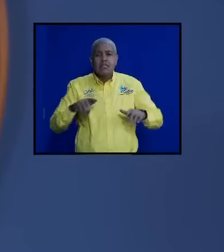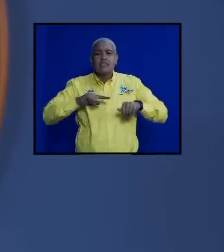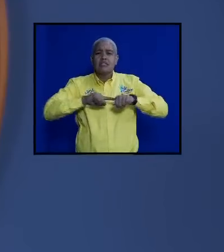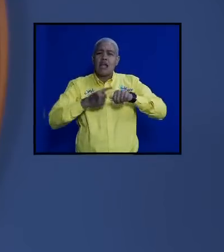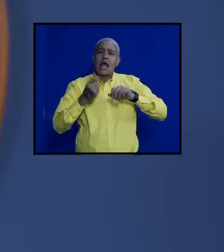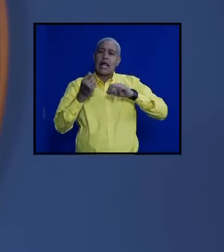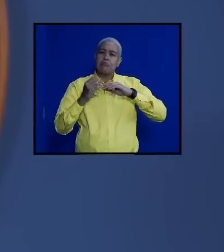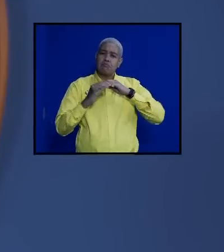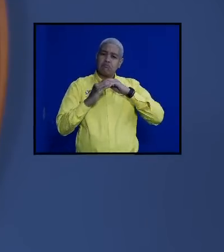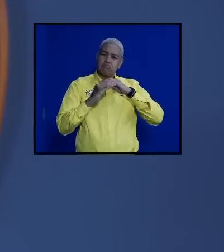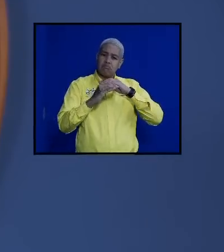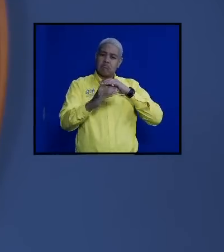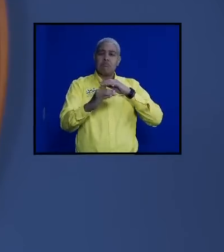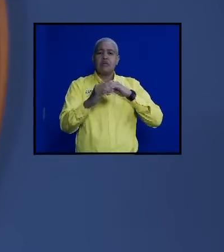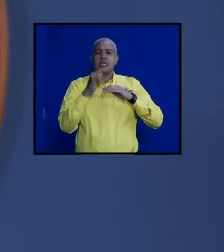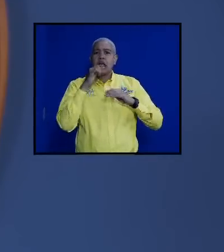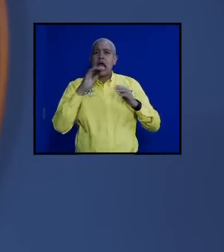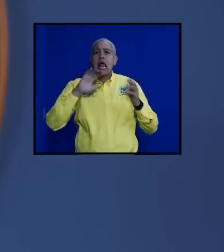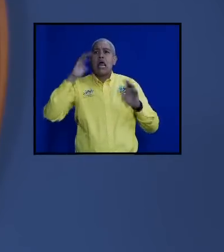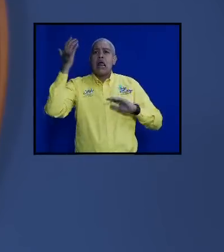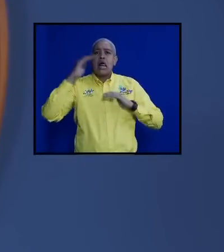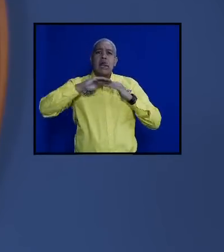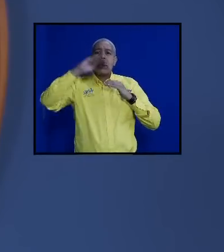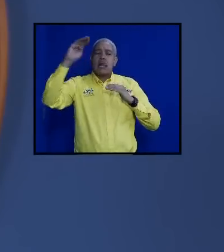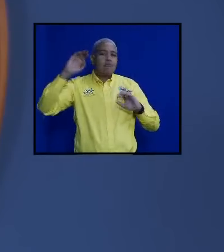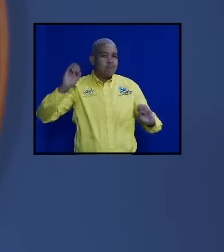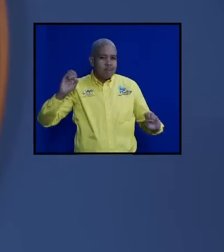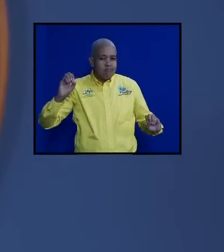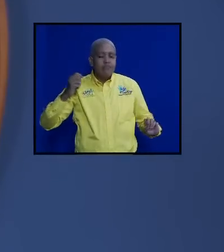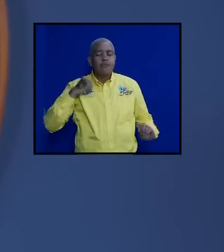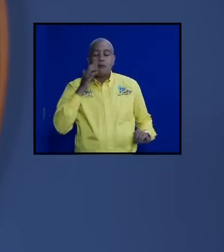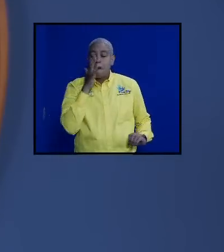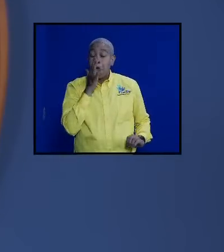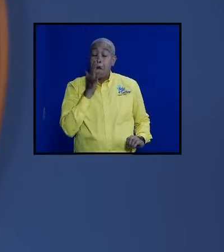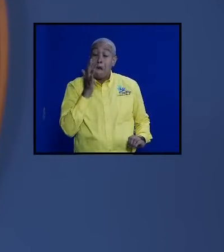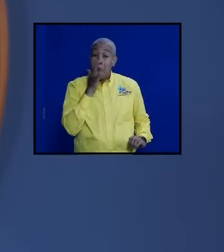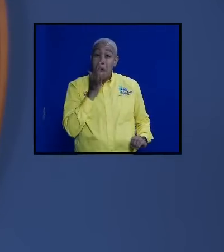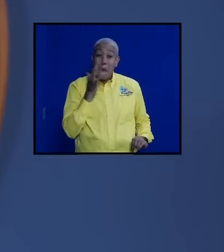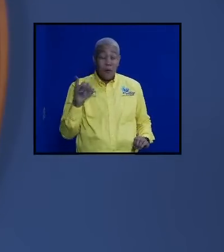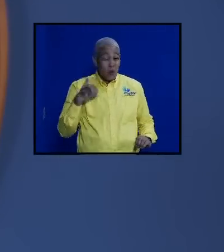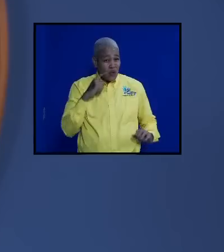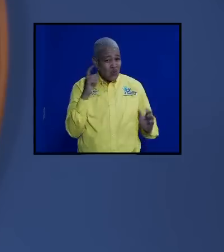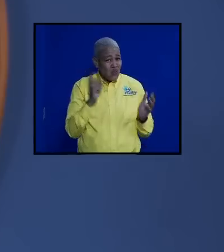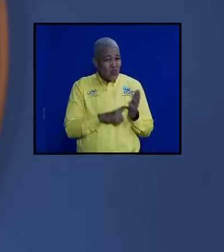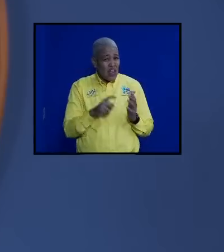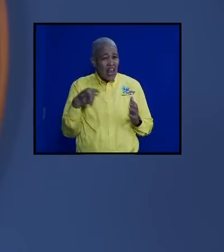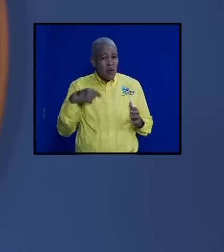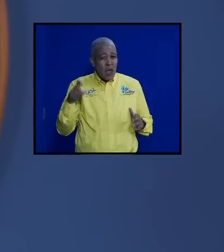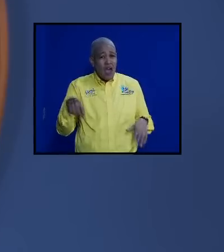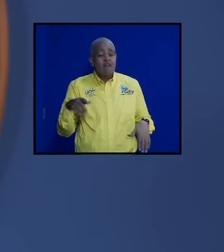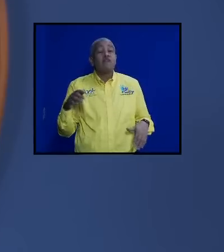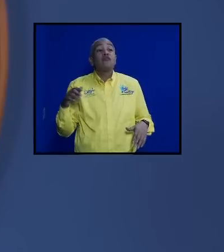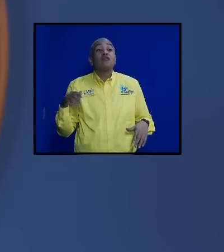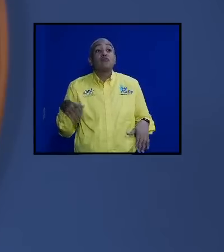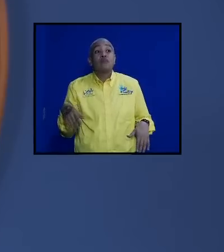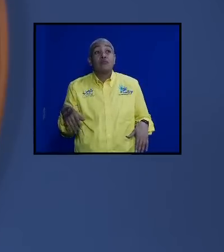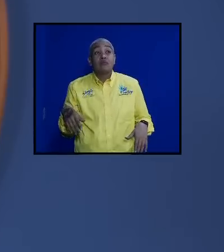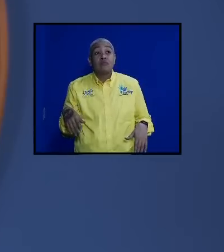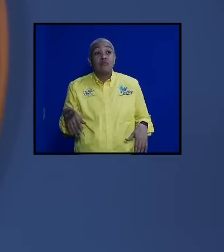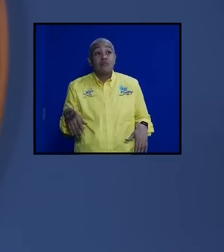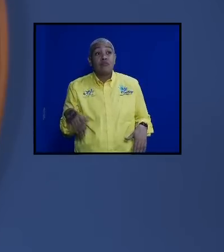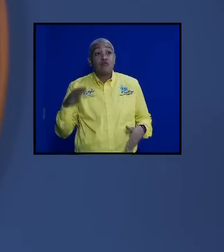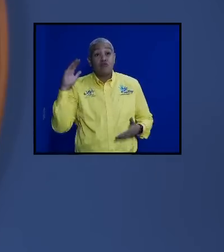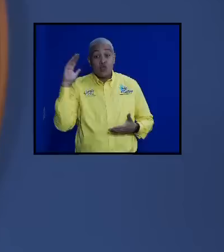a bit, we realized that we had to significantly drop the daily amount of Jamaicans who are being